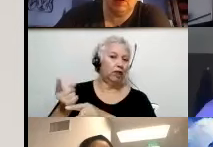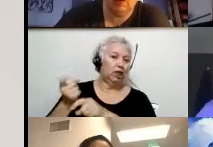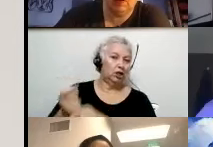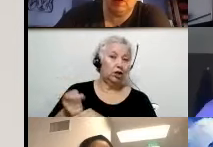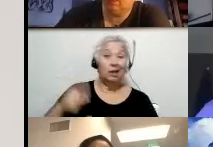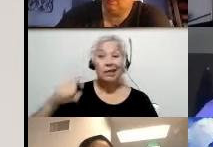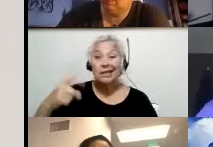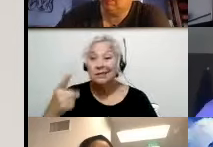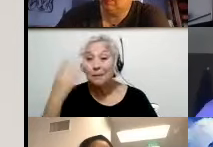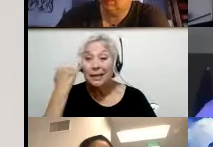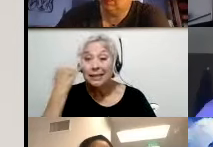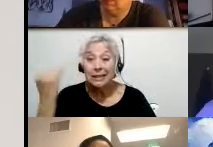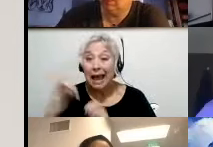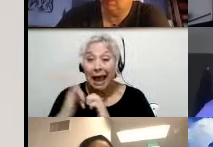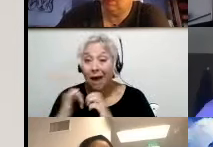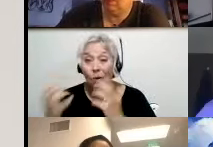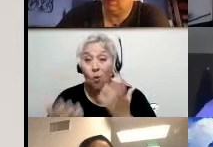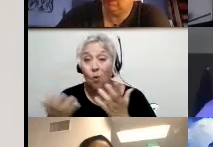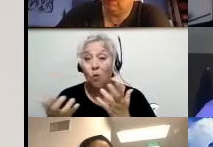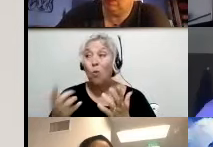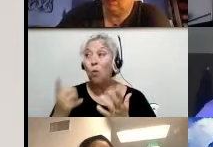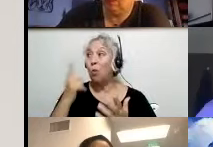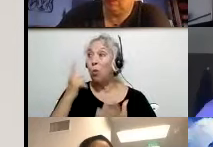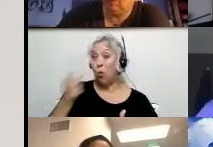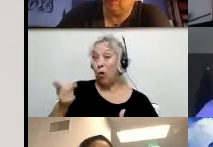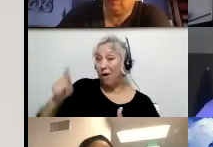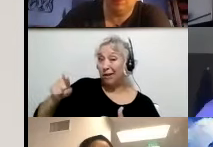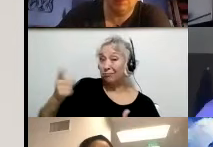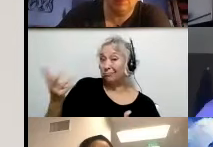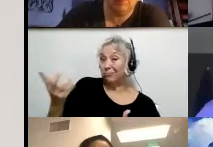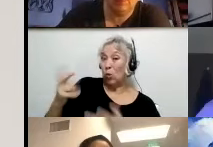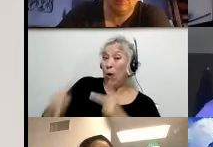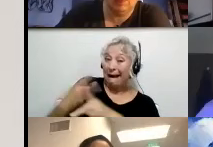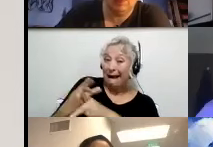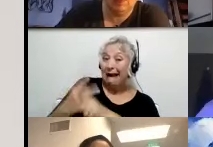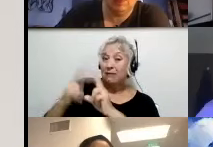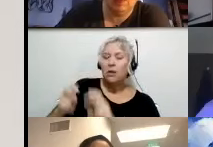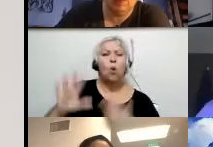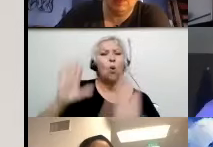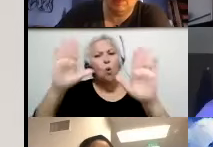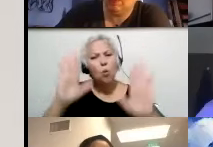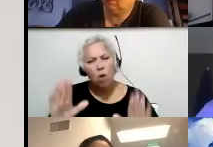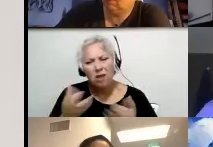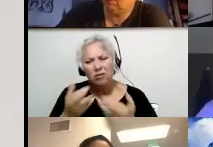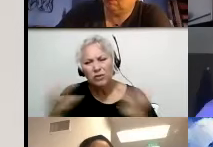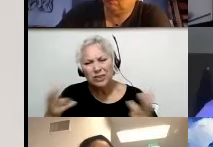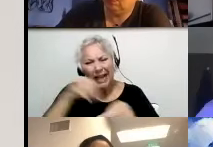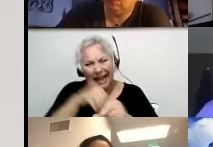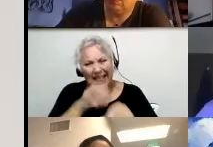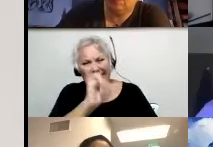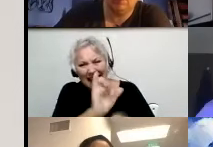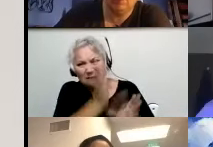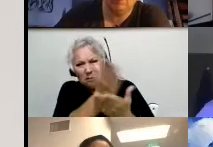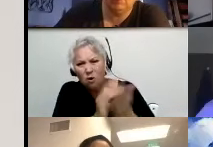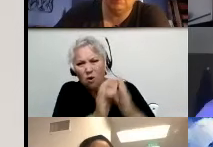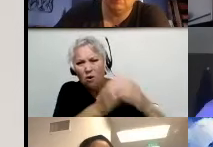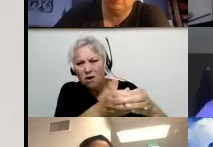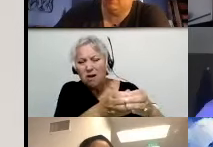some ideas for what assessments they should take, there's wonderful resources within that module. So we recommend